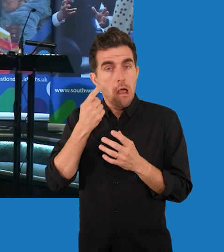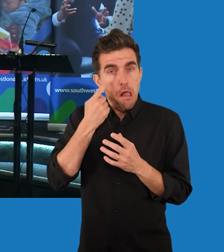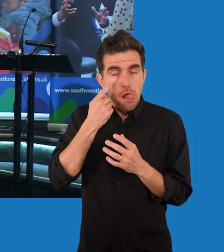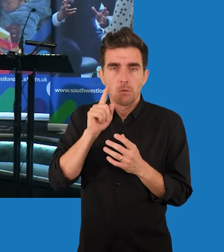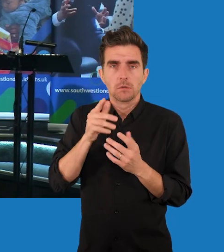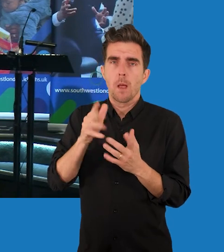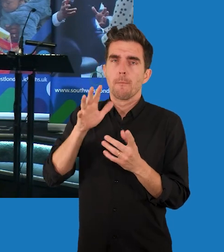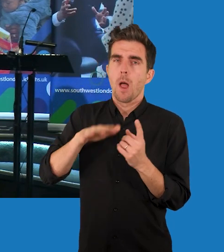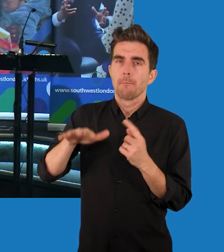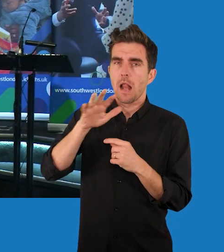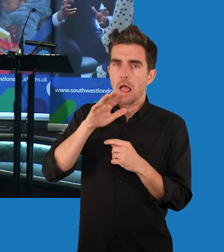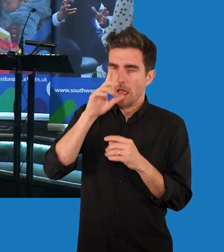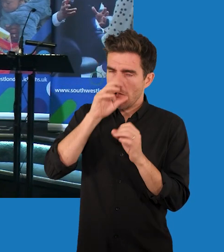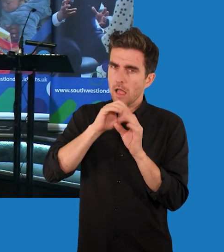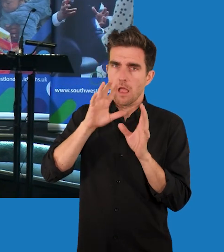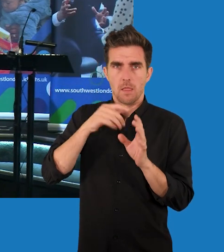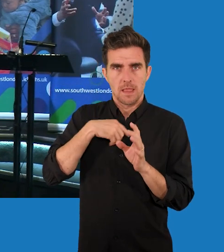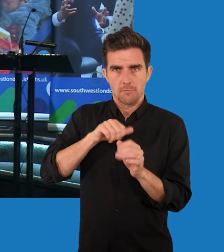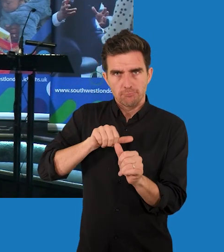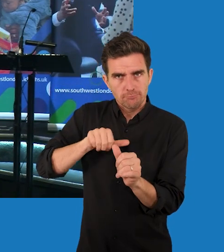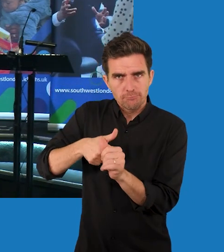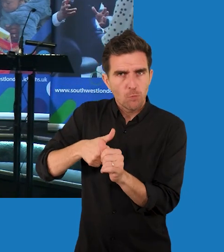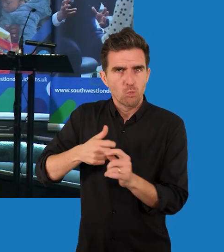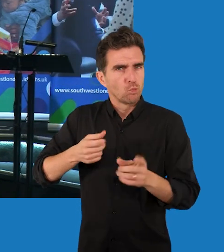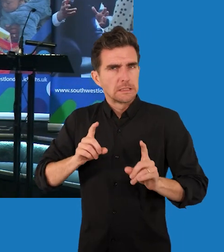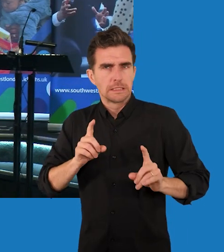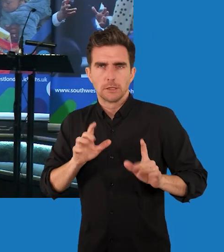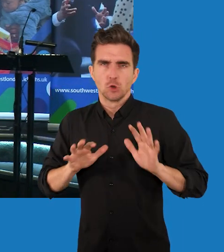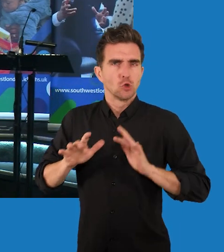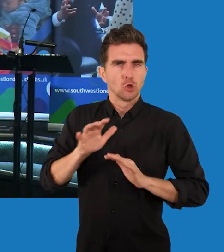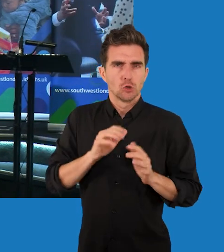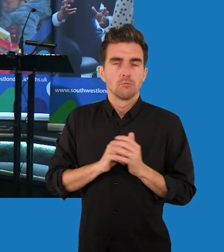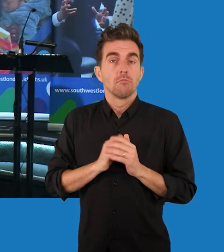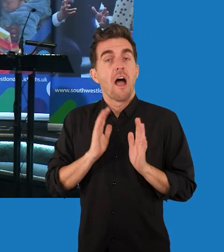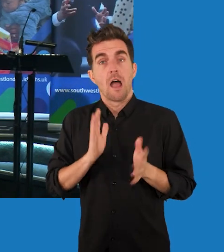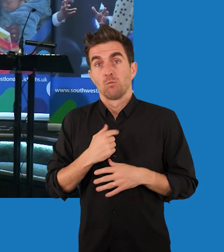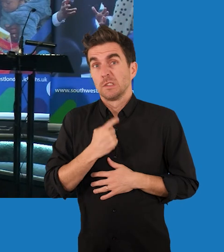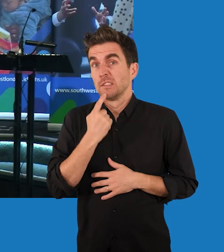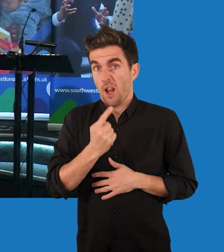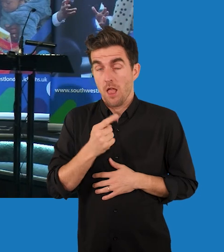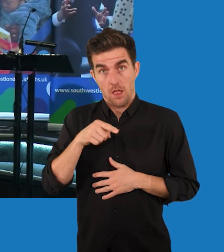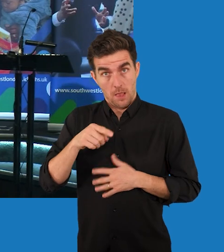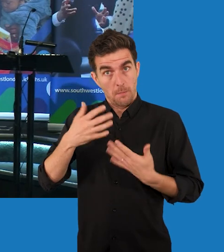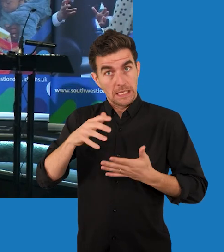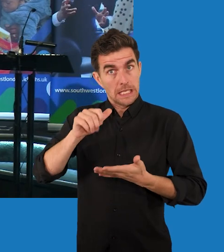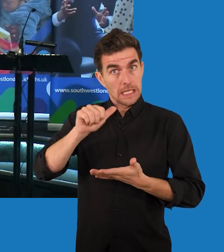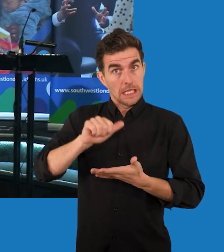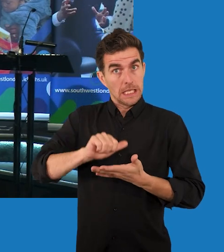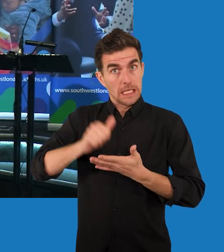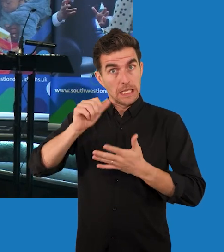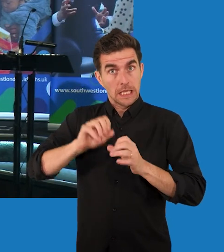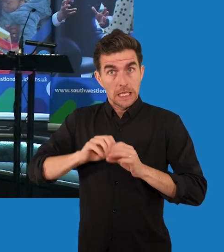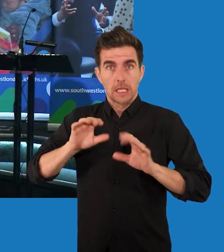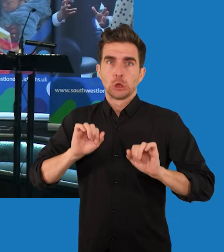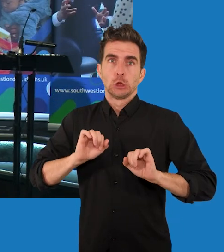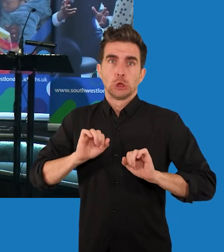tested was the public's appetite for this type of intervention. I have to tell you, it still hasn't been